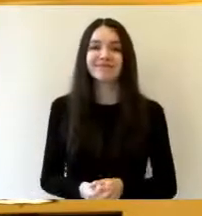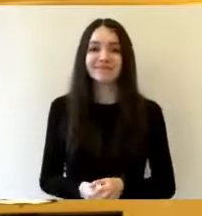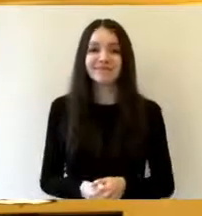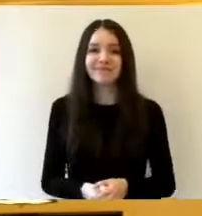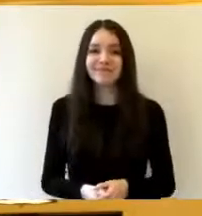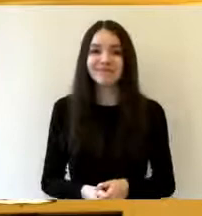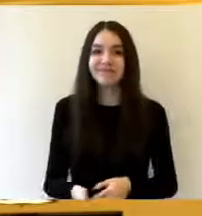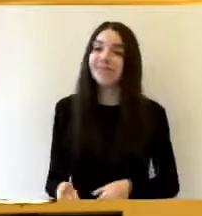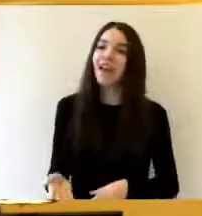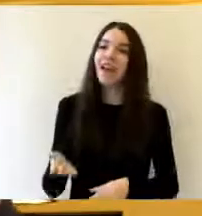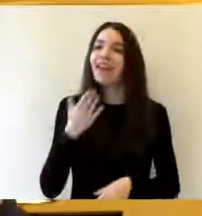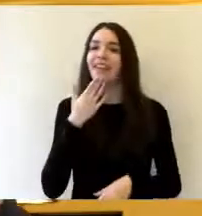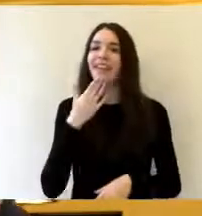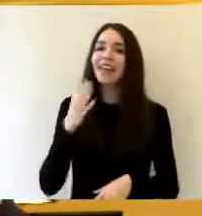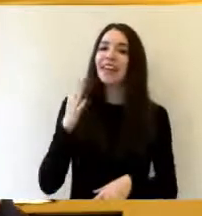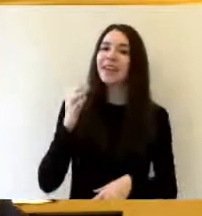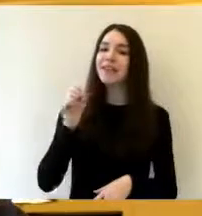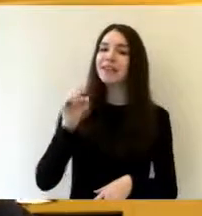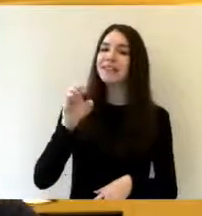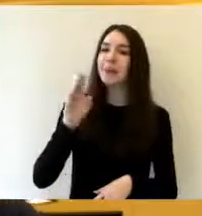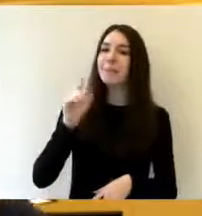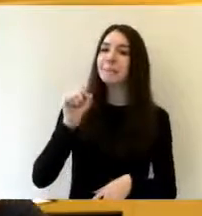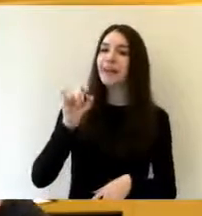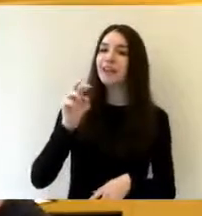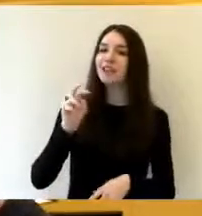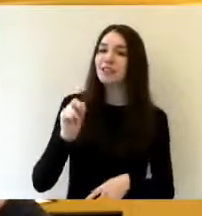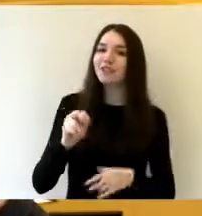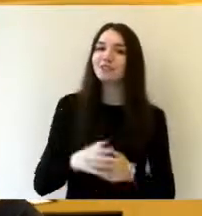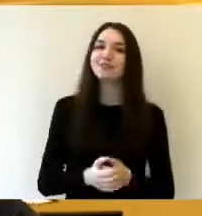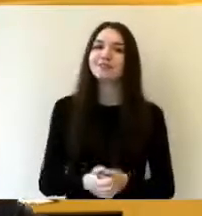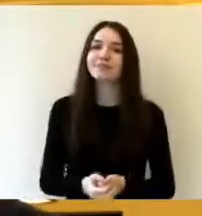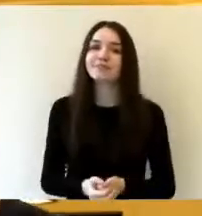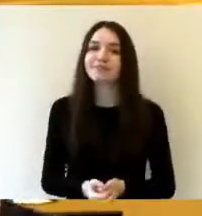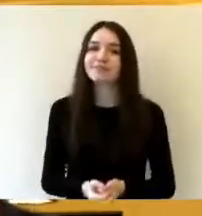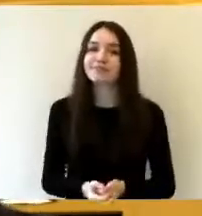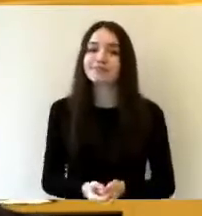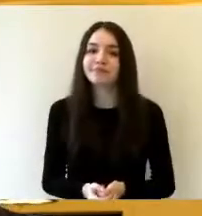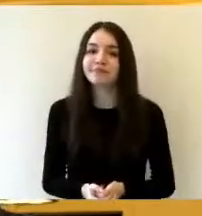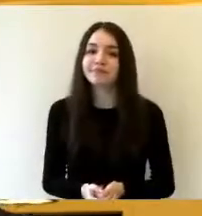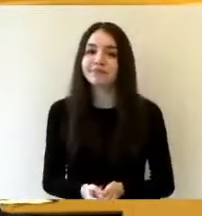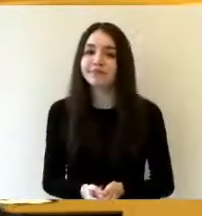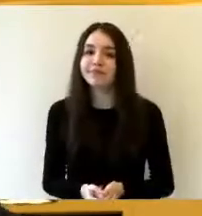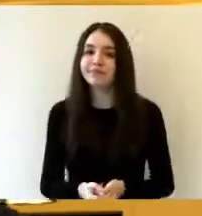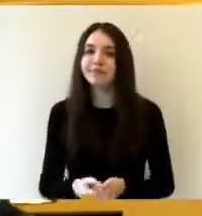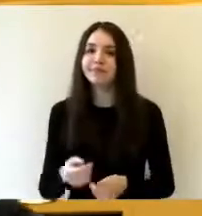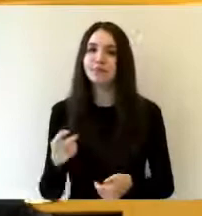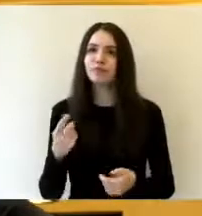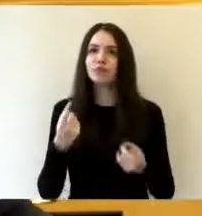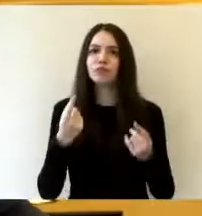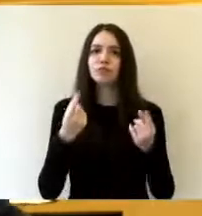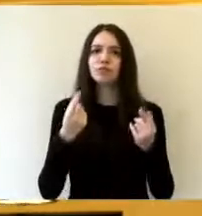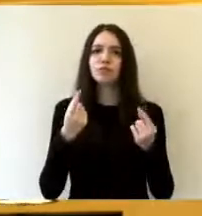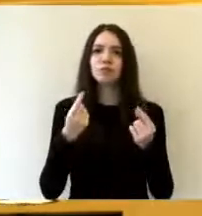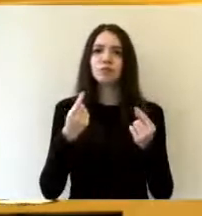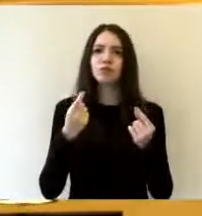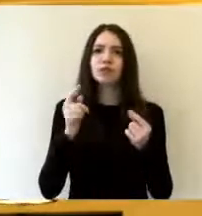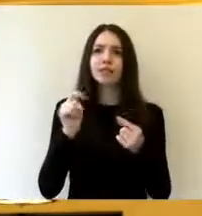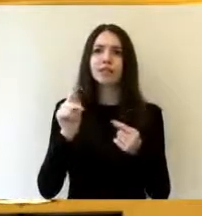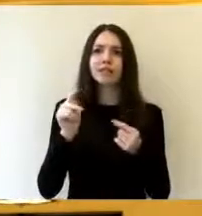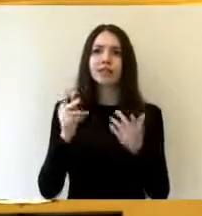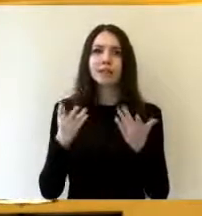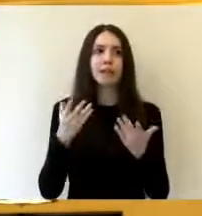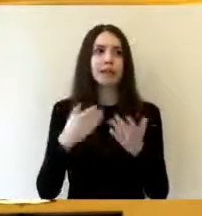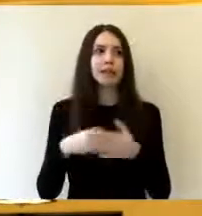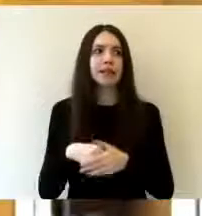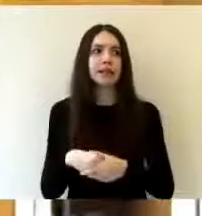Thank you. Yeah. Thank you, Sebastian. Thank you, Kira. Let's see. Are we doing something with the TV now? I don't know. Maybe. Hi. Do